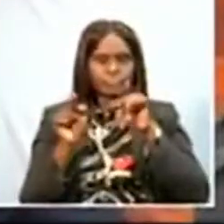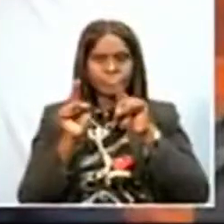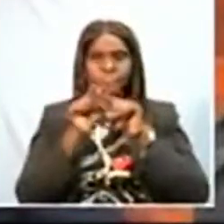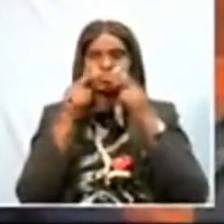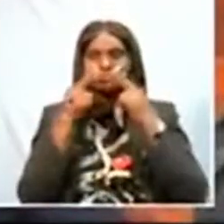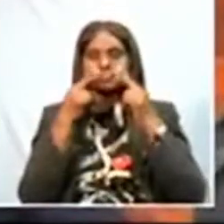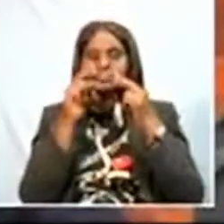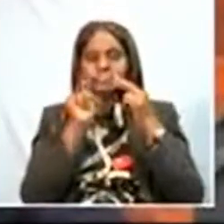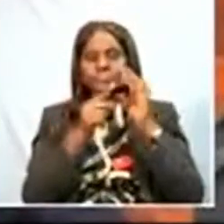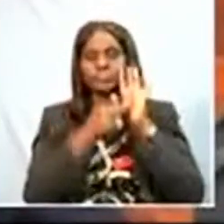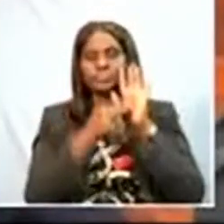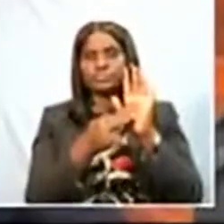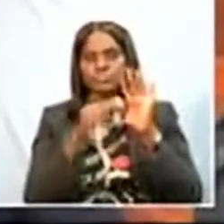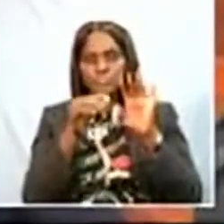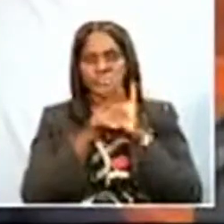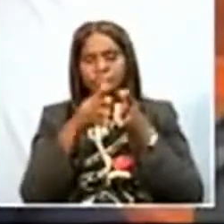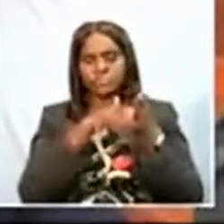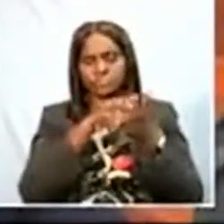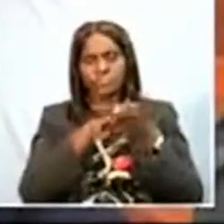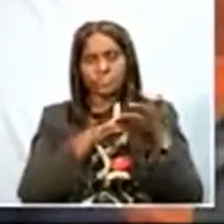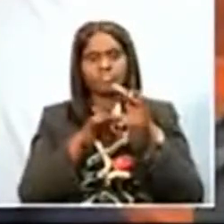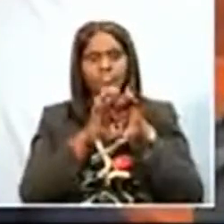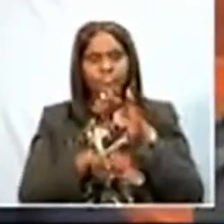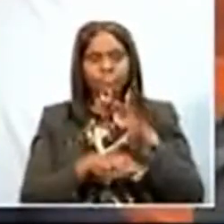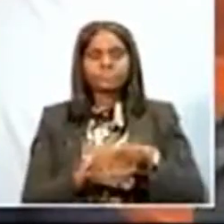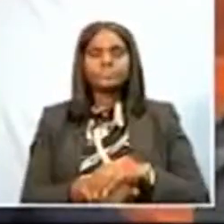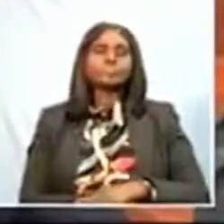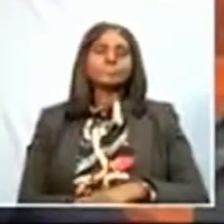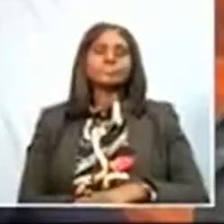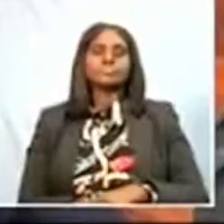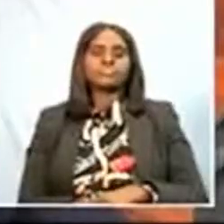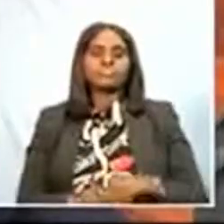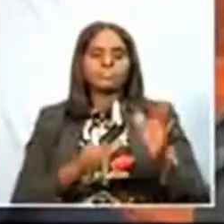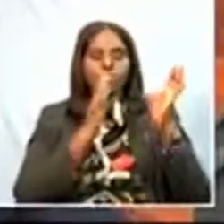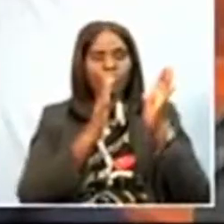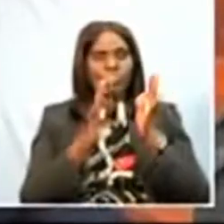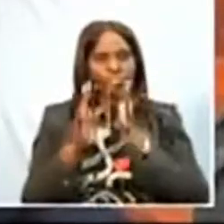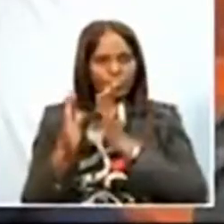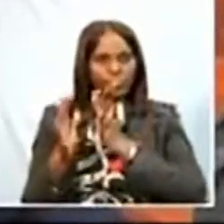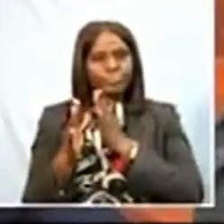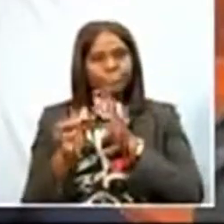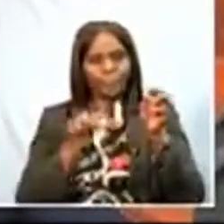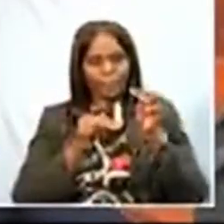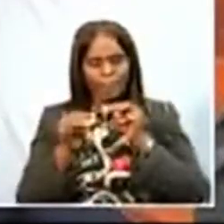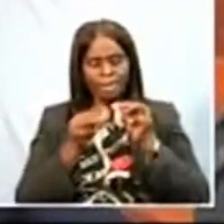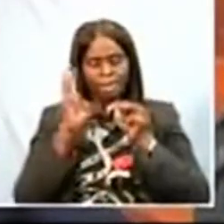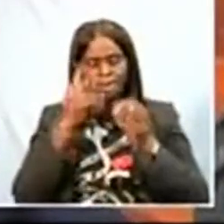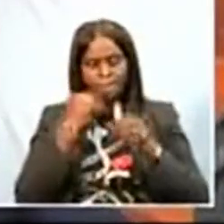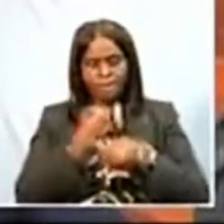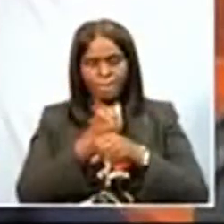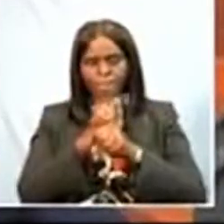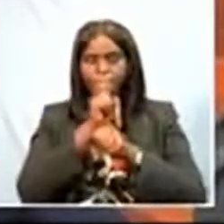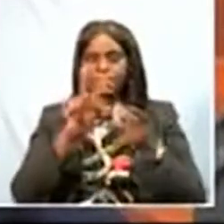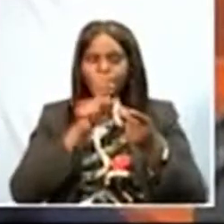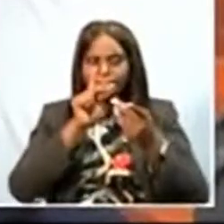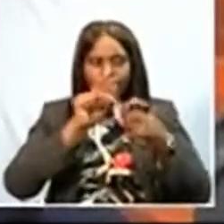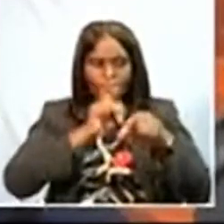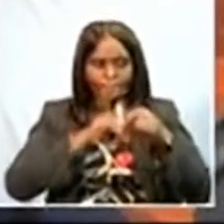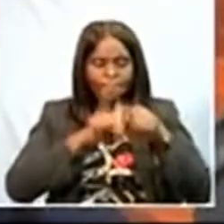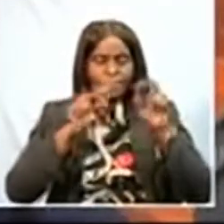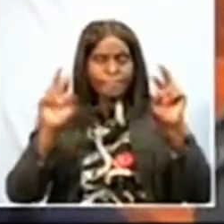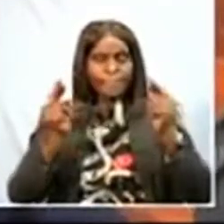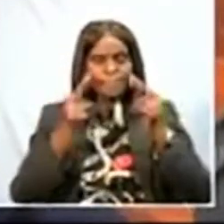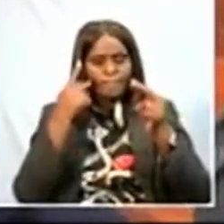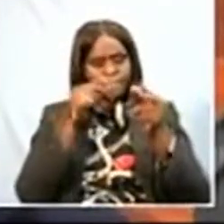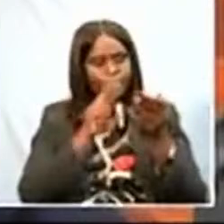results are shown in the table below. Remedial measures. Management to ensure timely reconciliation